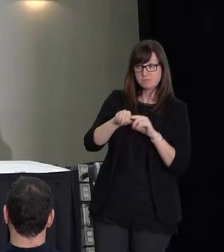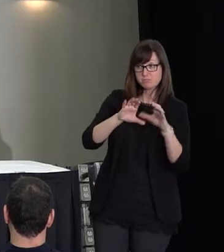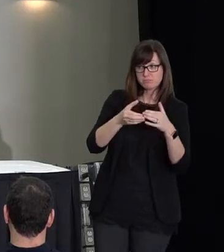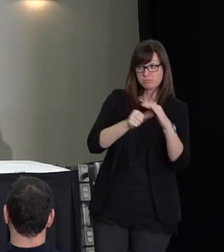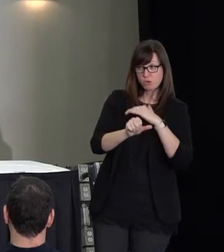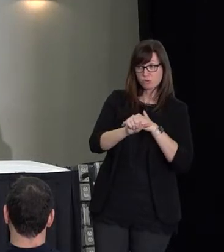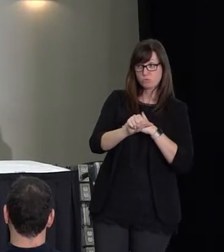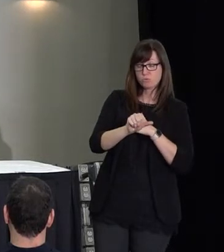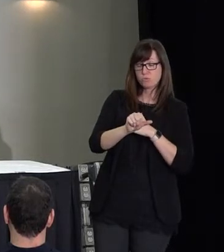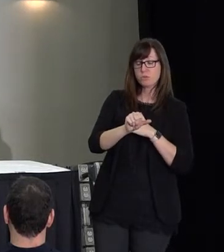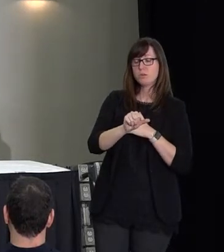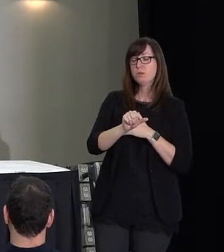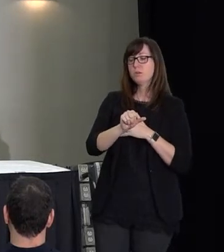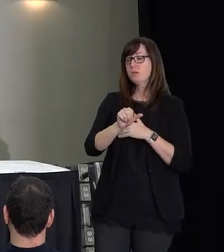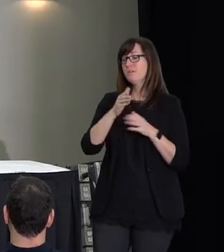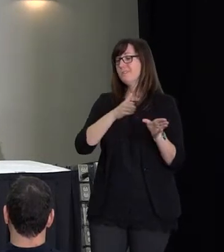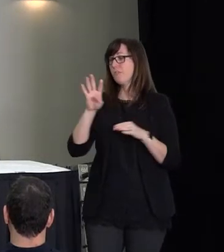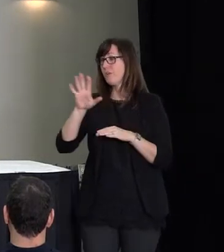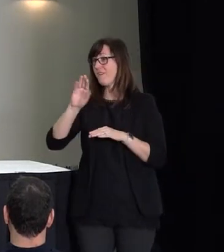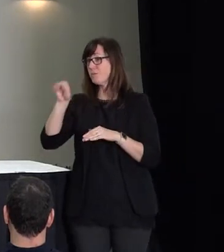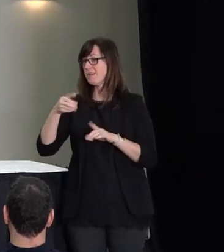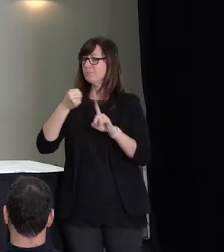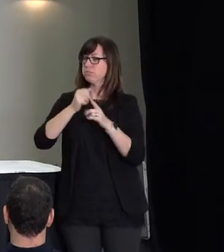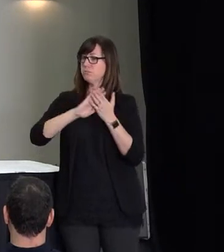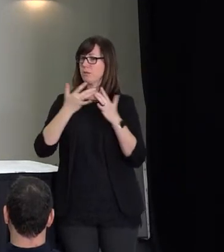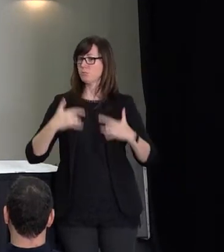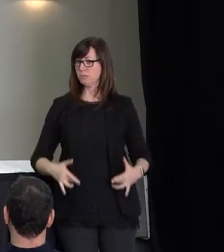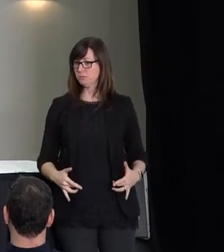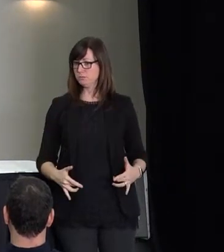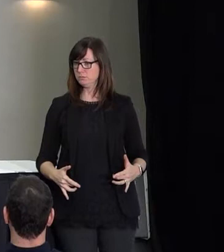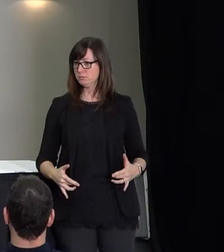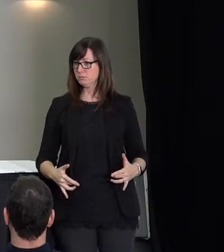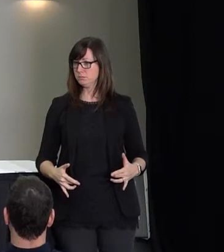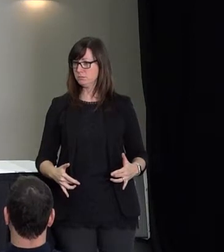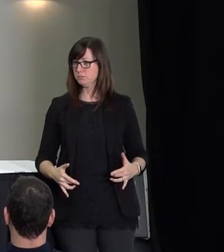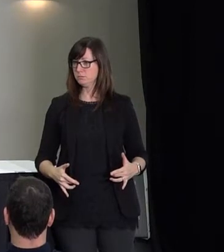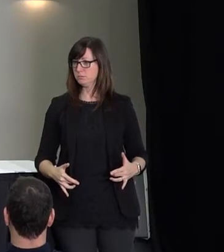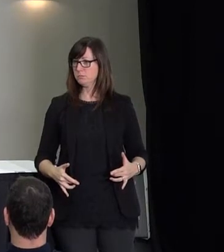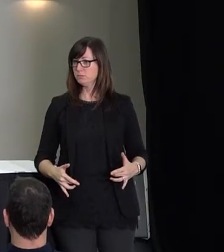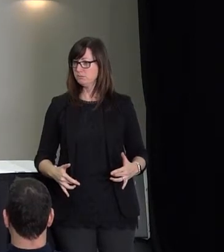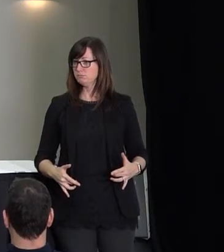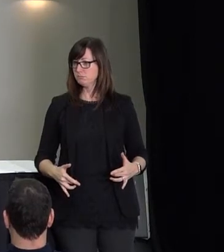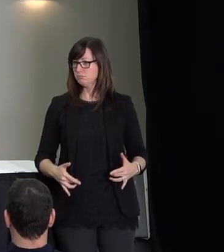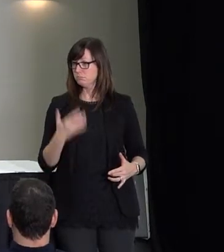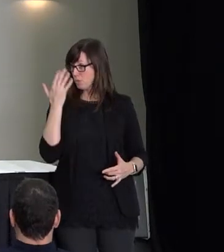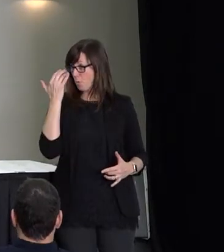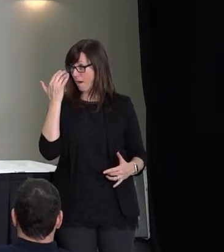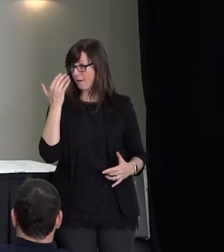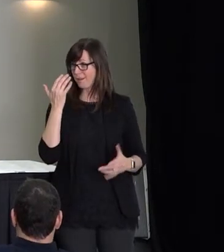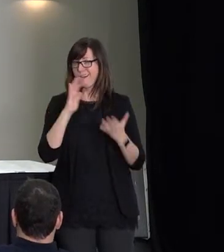boat. 45% of us end up depressed. And we believe it's because how